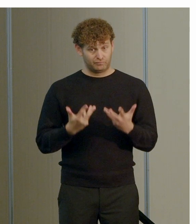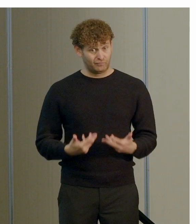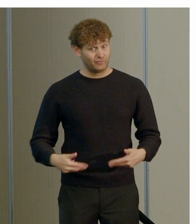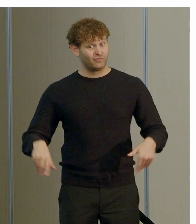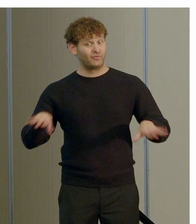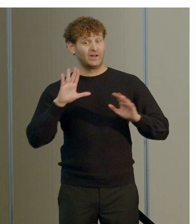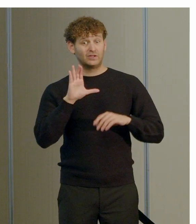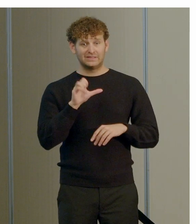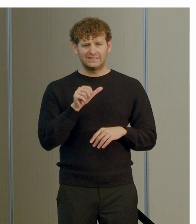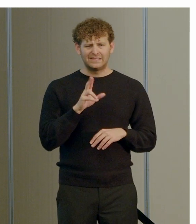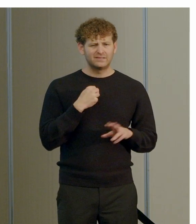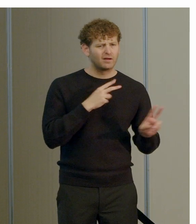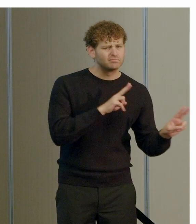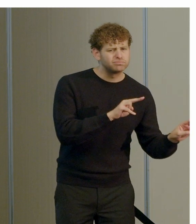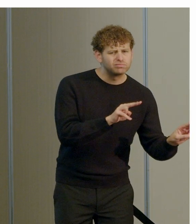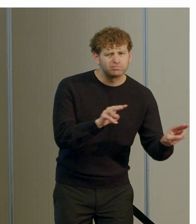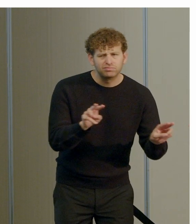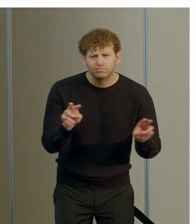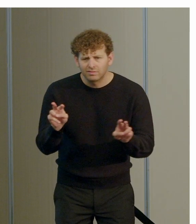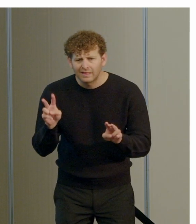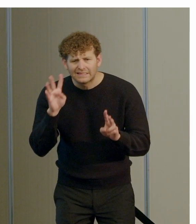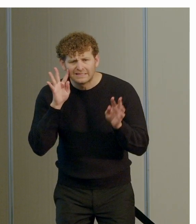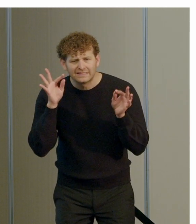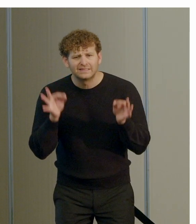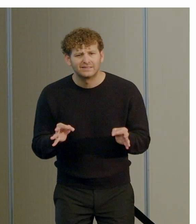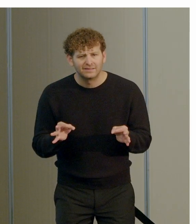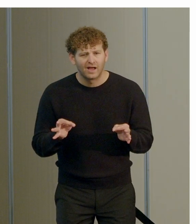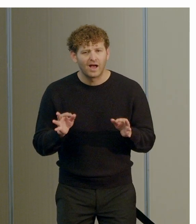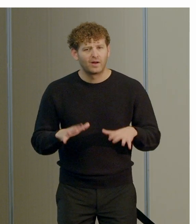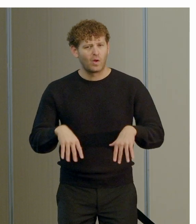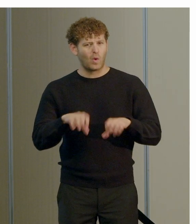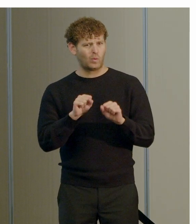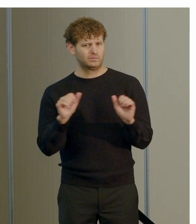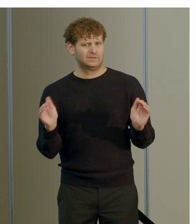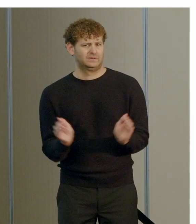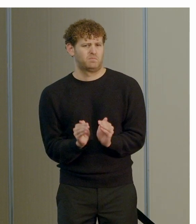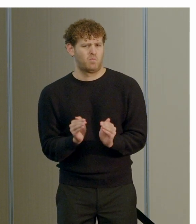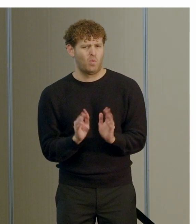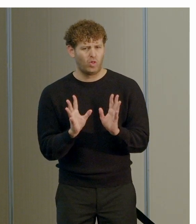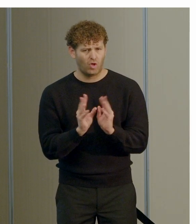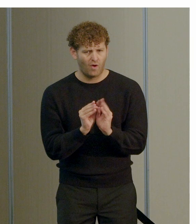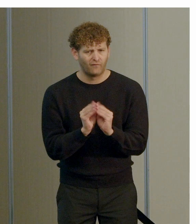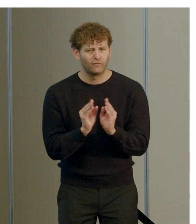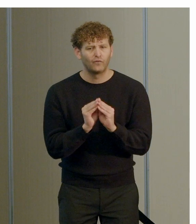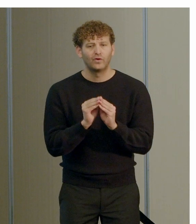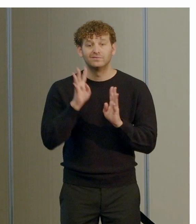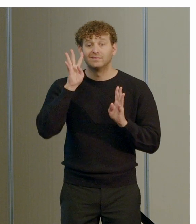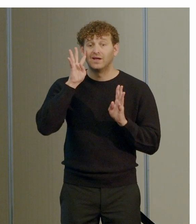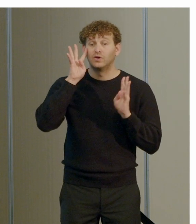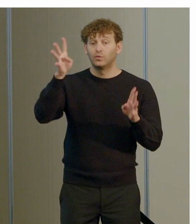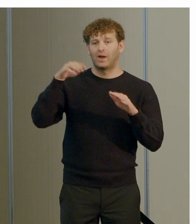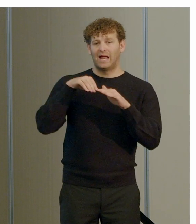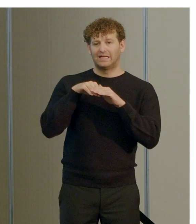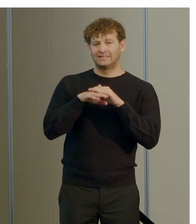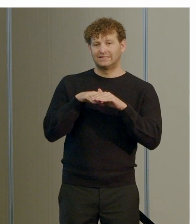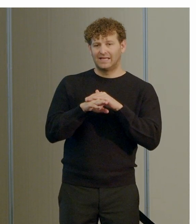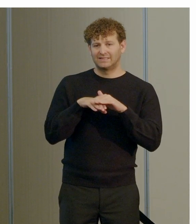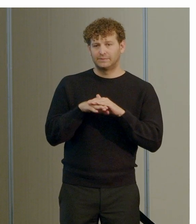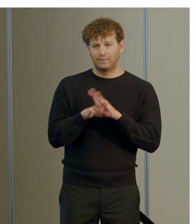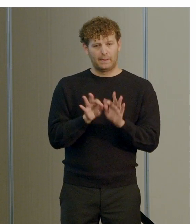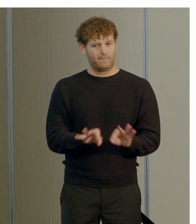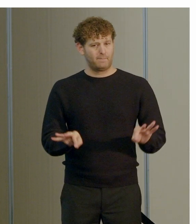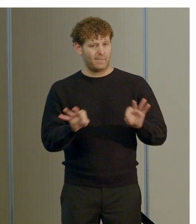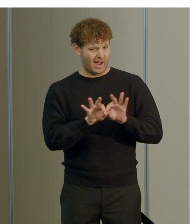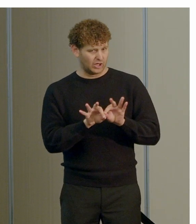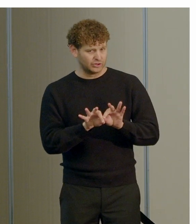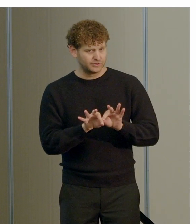a small conference. And that was when I created the Accessibility Matters conference that first year.